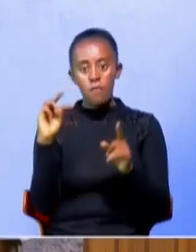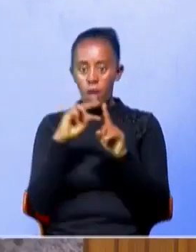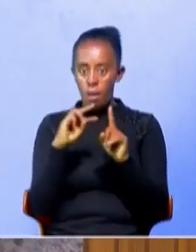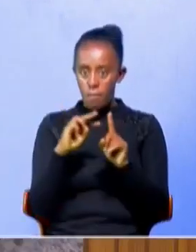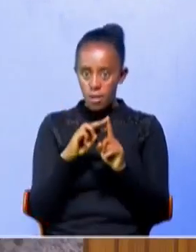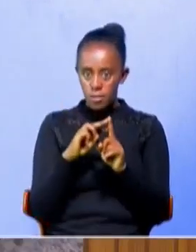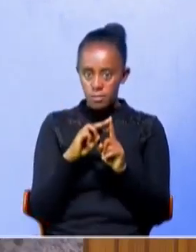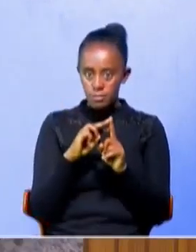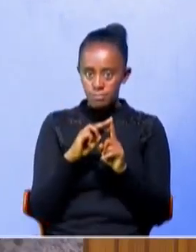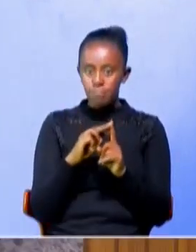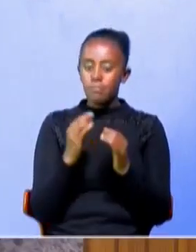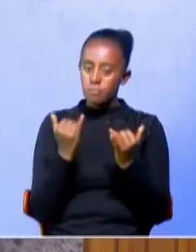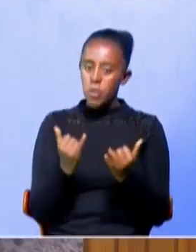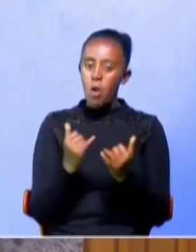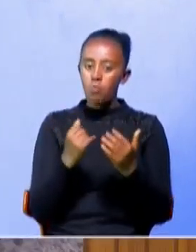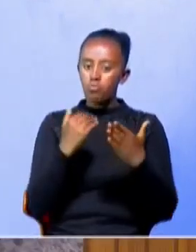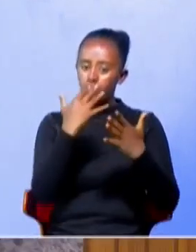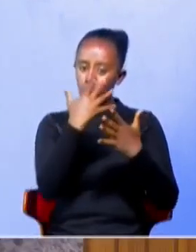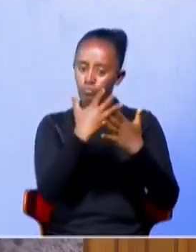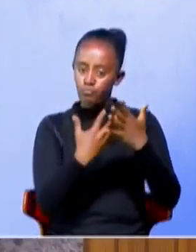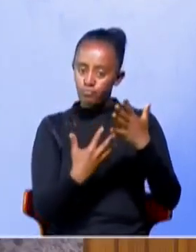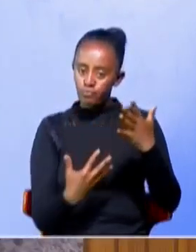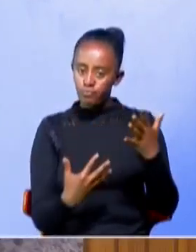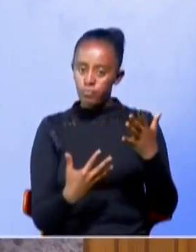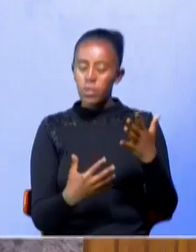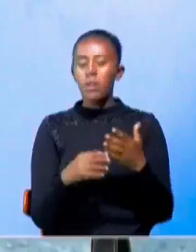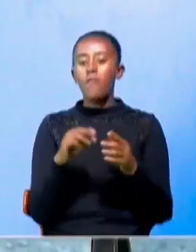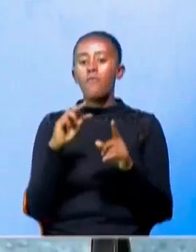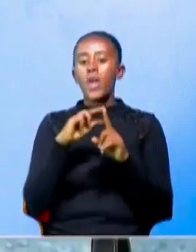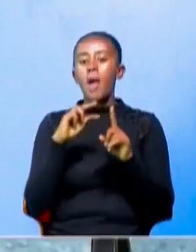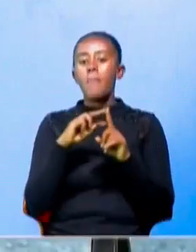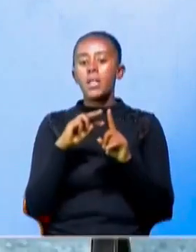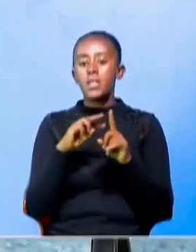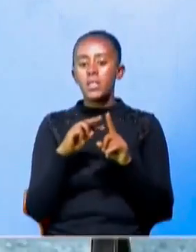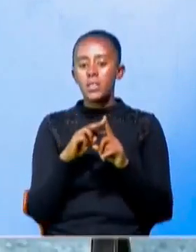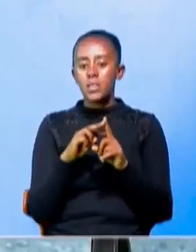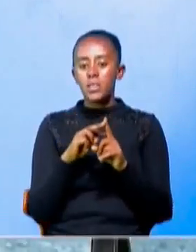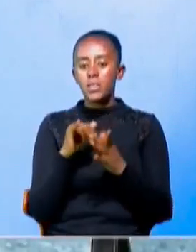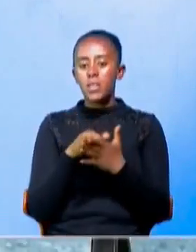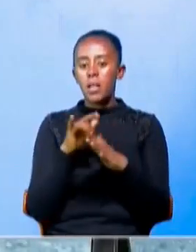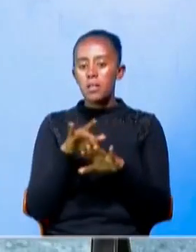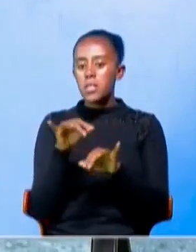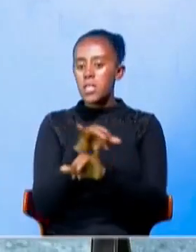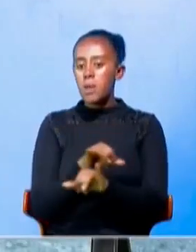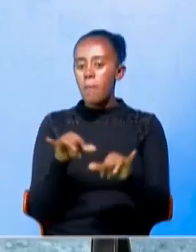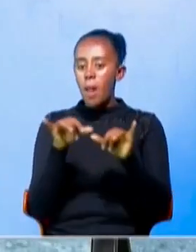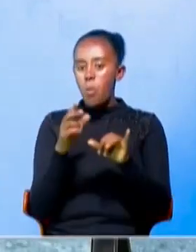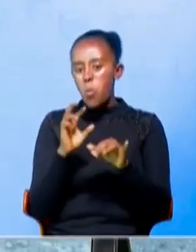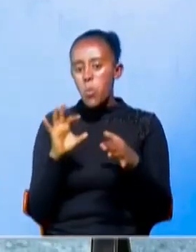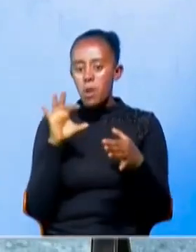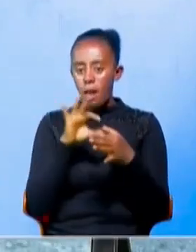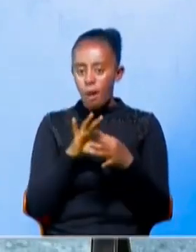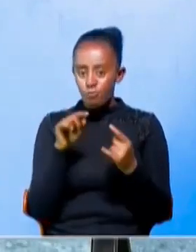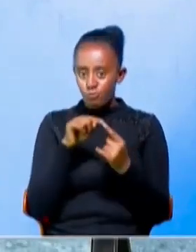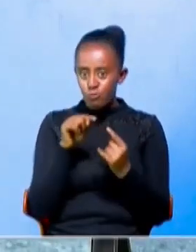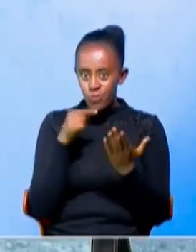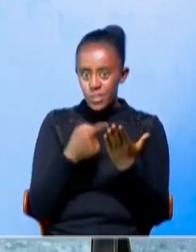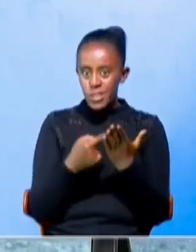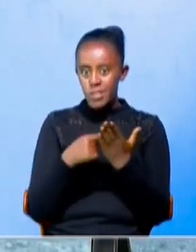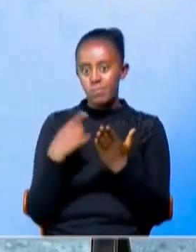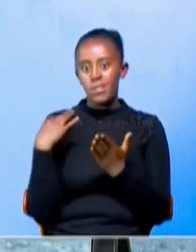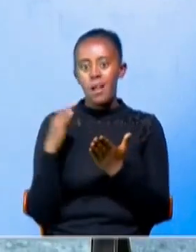So now, let's go and list down what are the vocabularies that are similar to or related to this